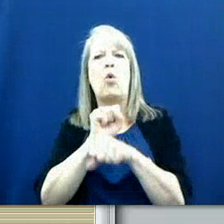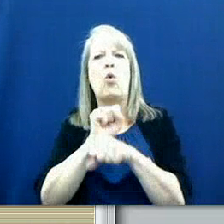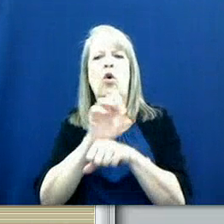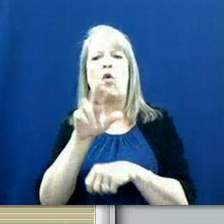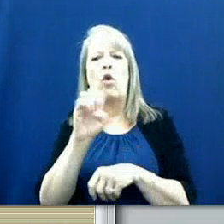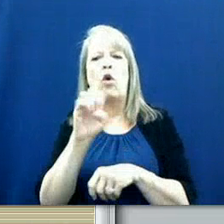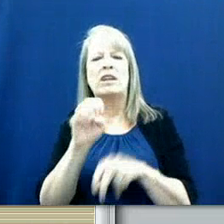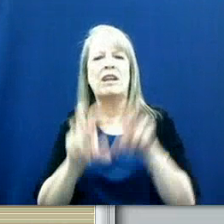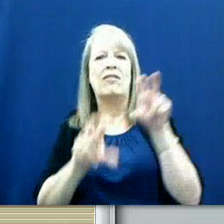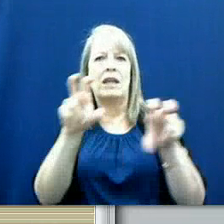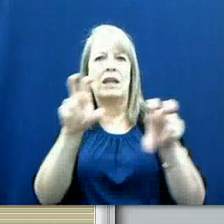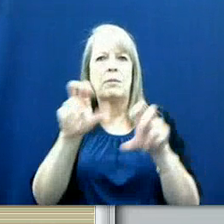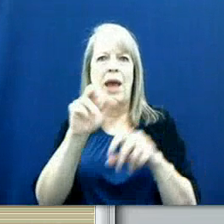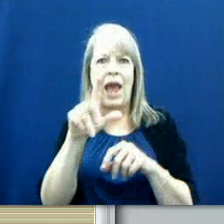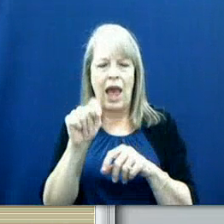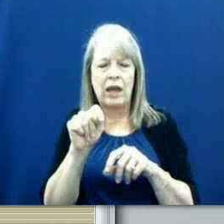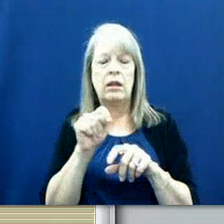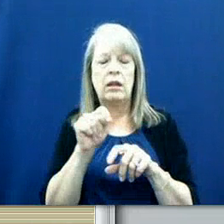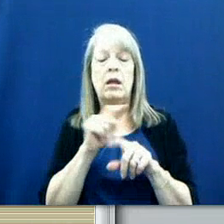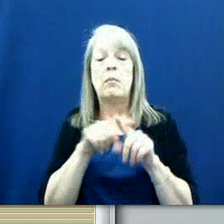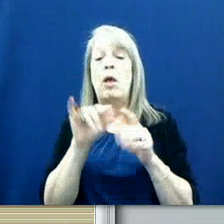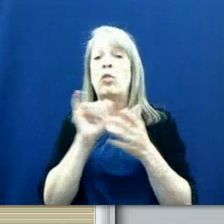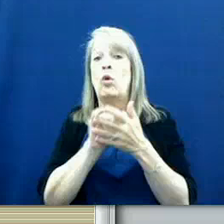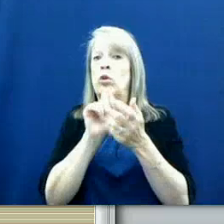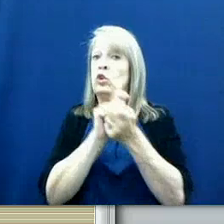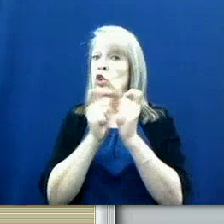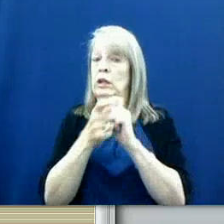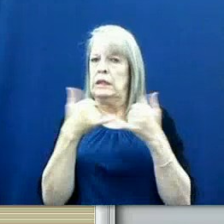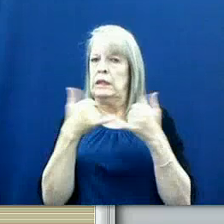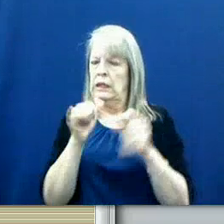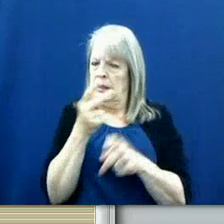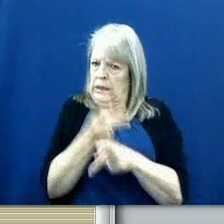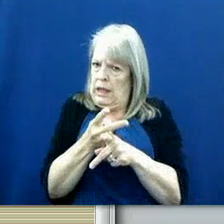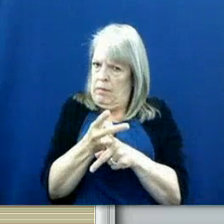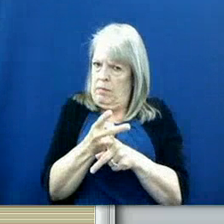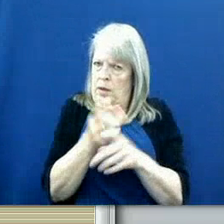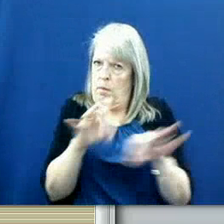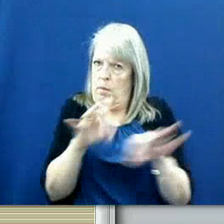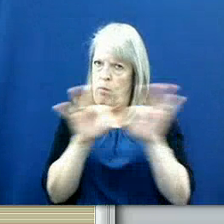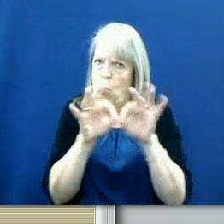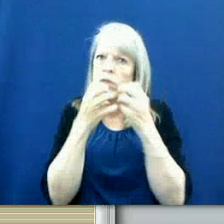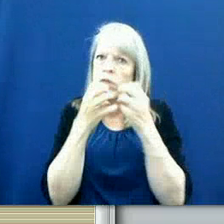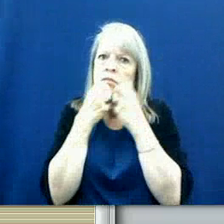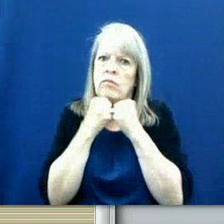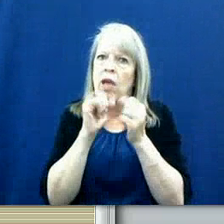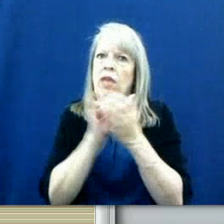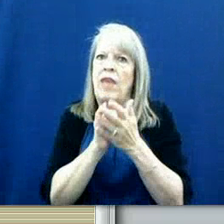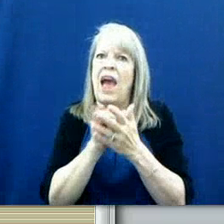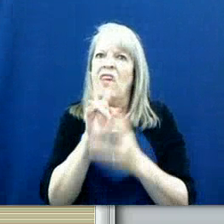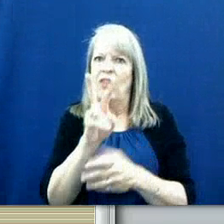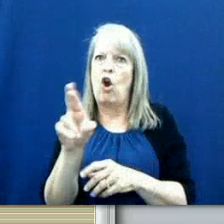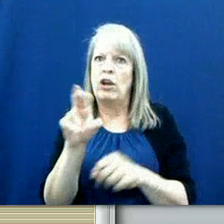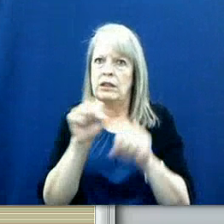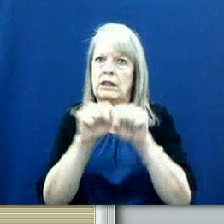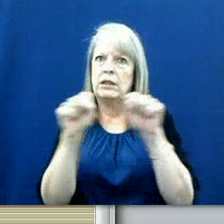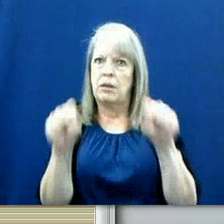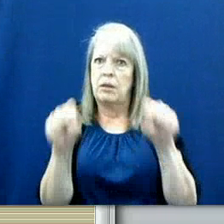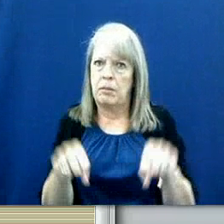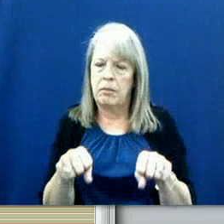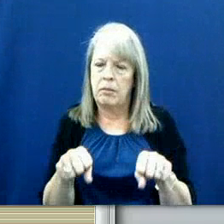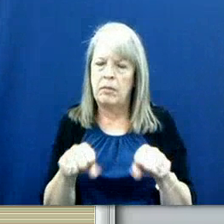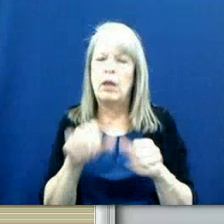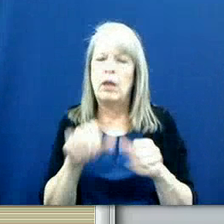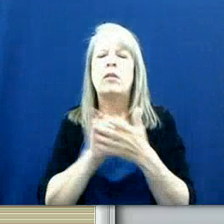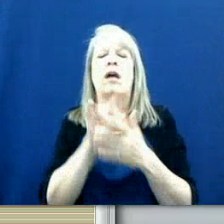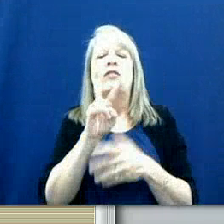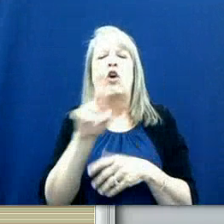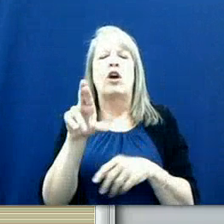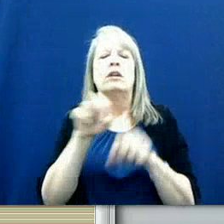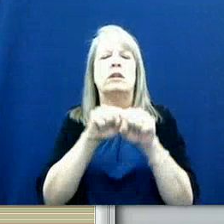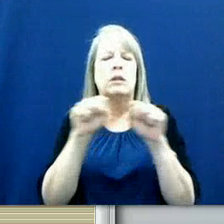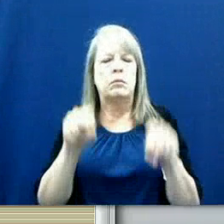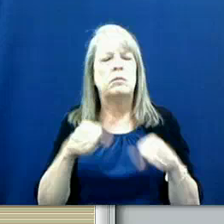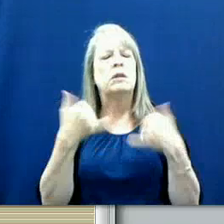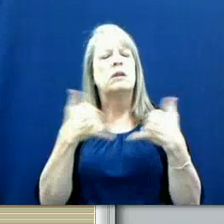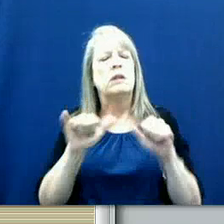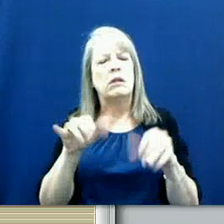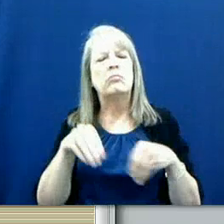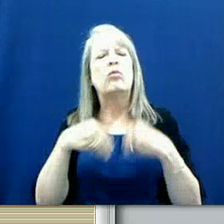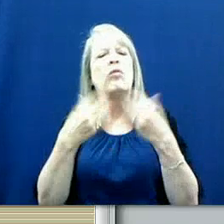the changes carefully maintain the integrity of the public rehabilitation system. The VR system still provides